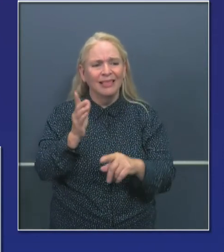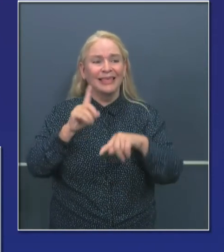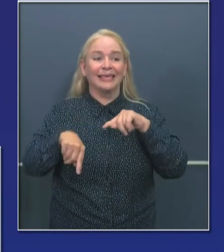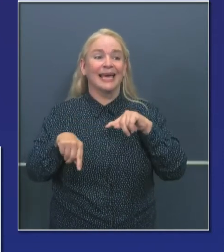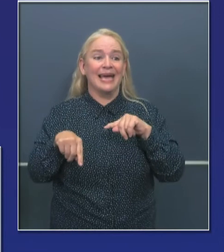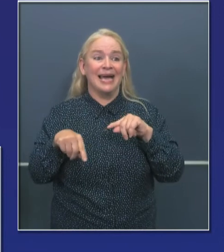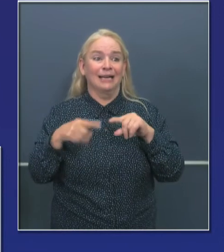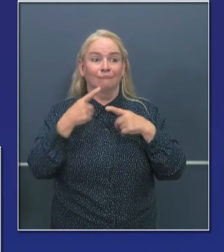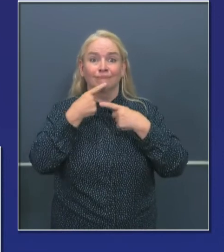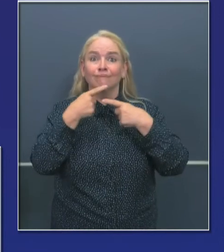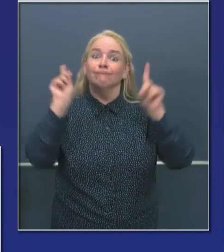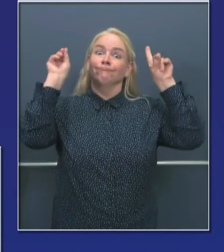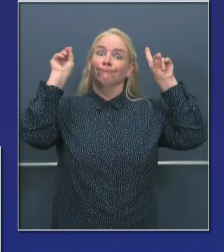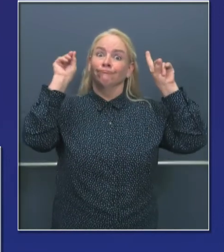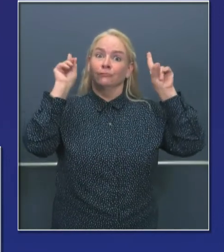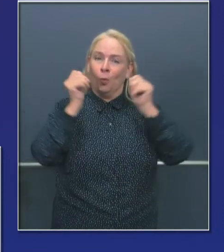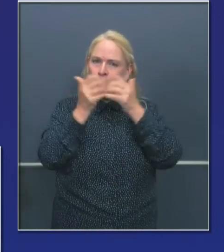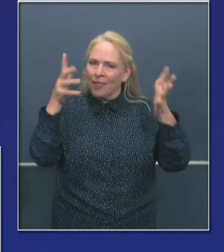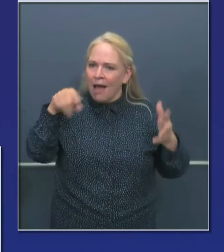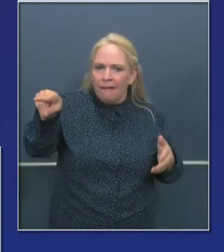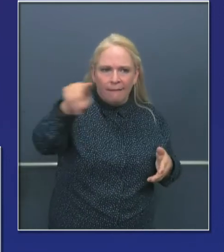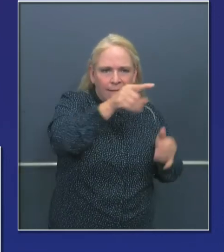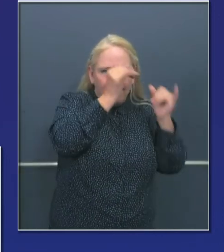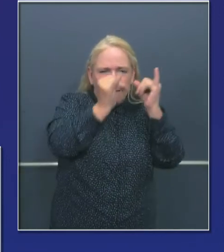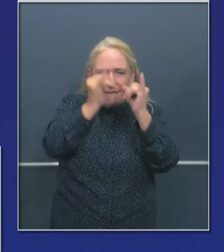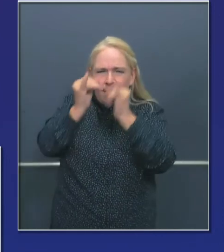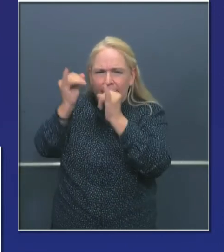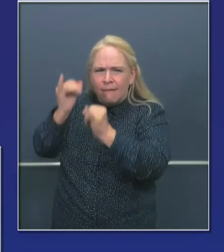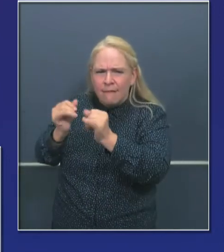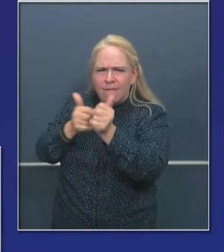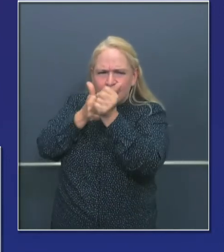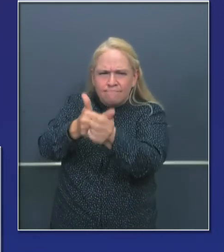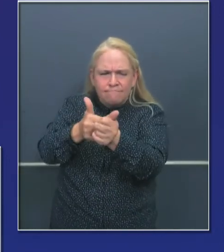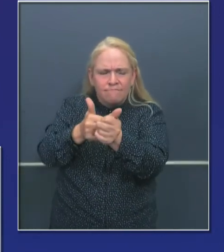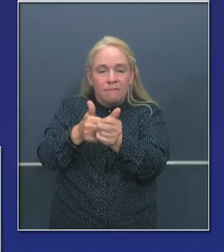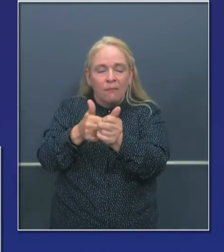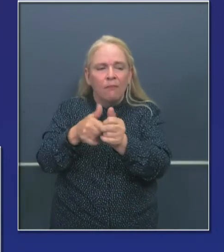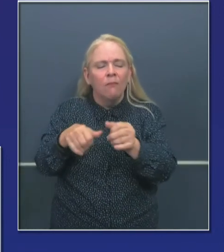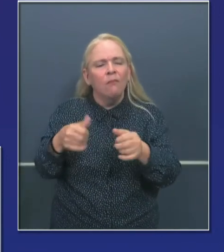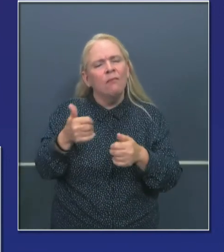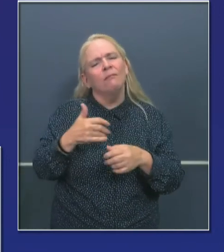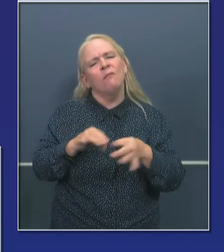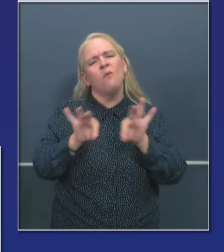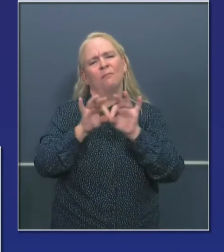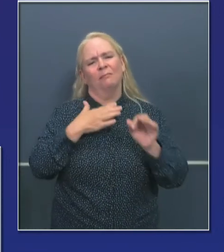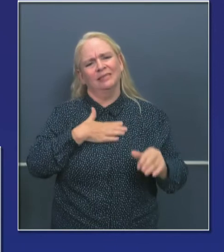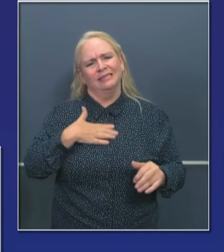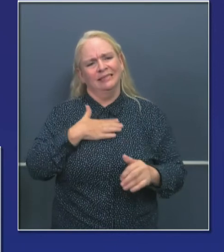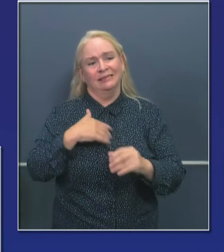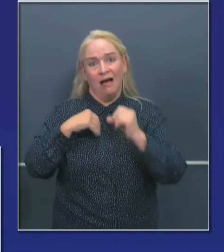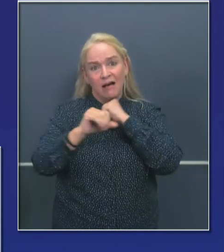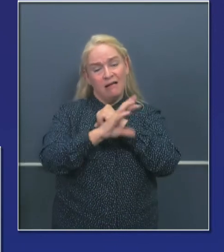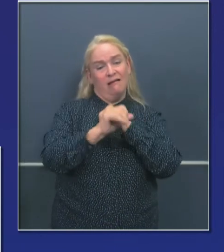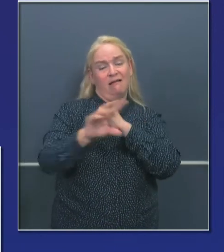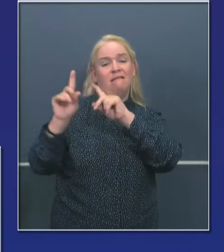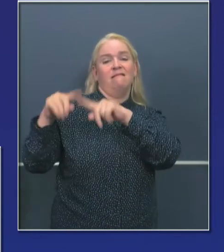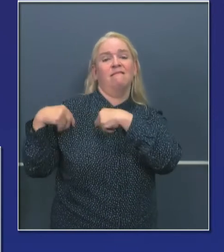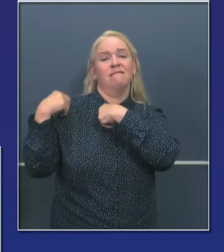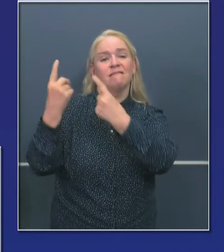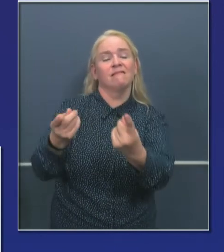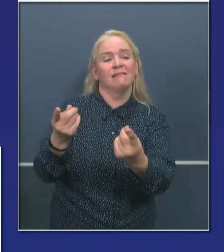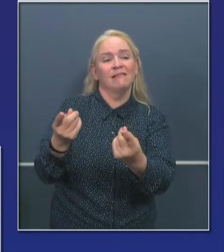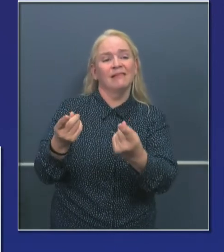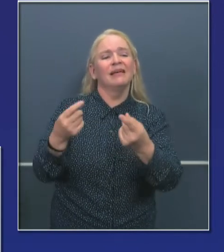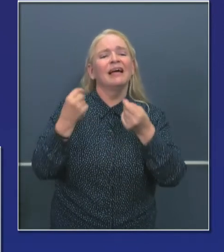see how quickly we can do that. And that's why this weekend is so important. We put out more formal 4th of July weekend